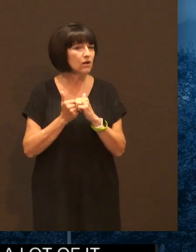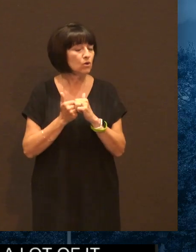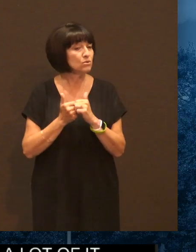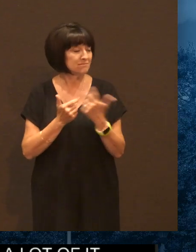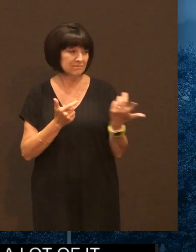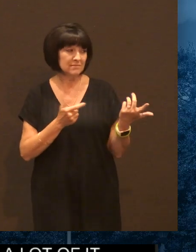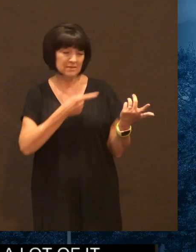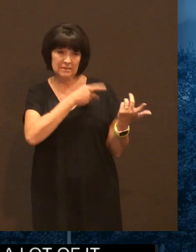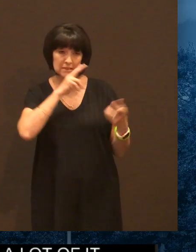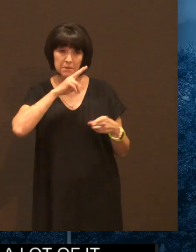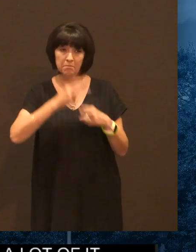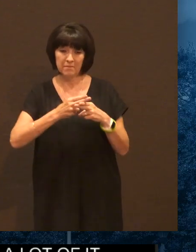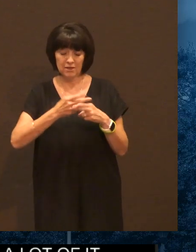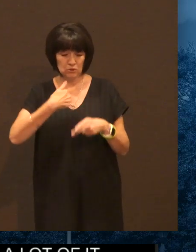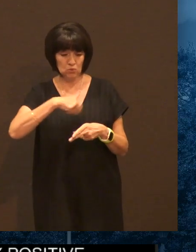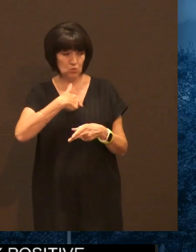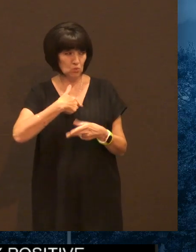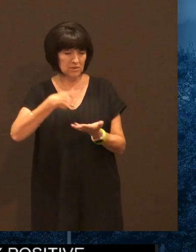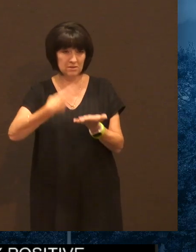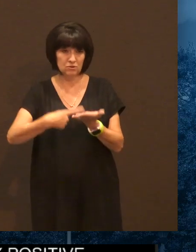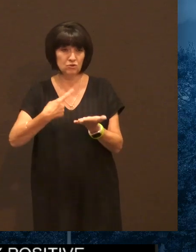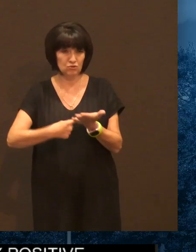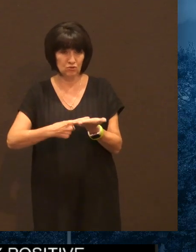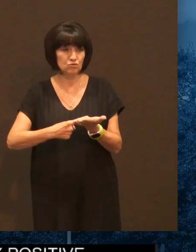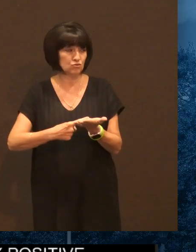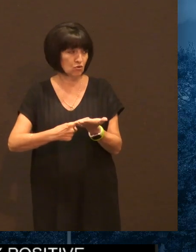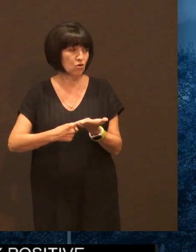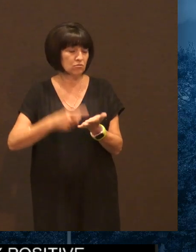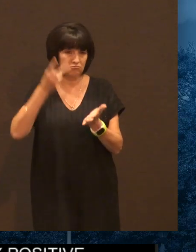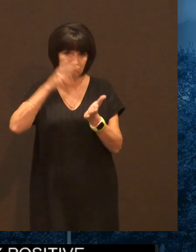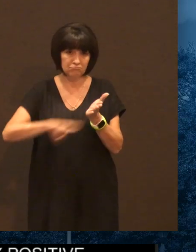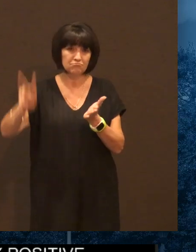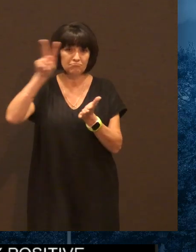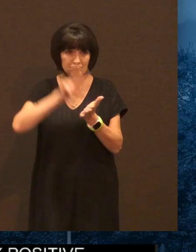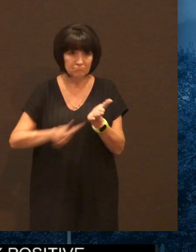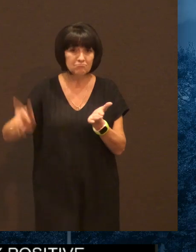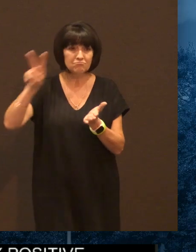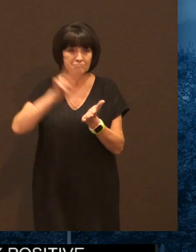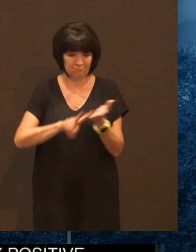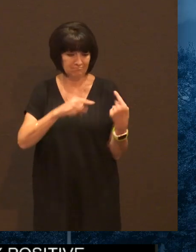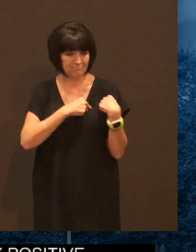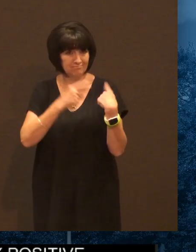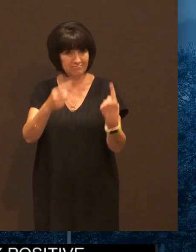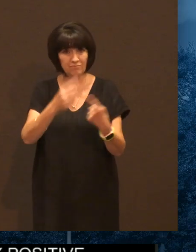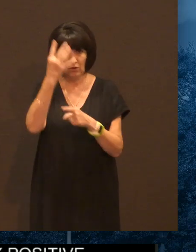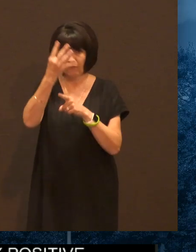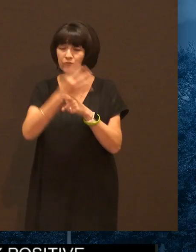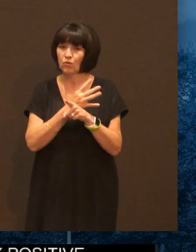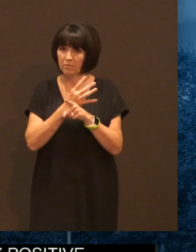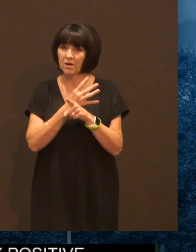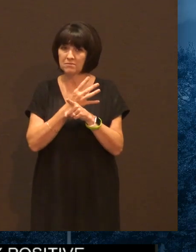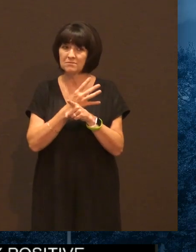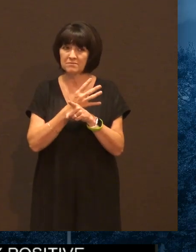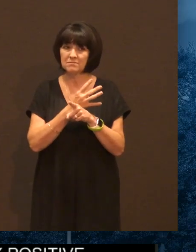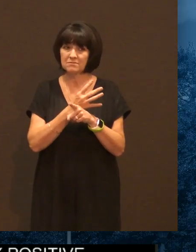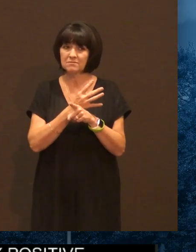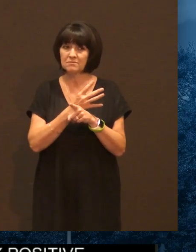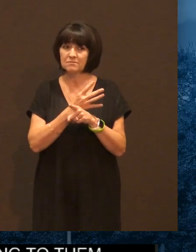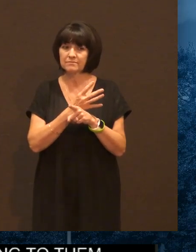them almost, I guess, every other week through, you know, for the last 4 months. And so we've developed, I think, a pretty